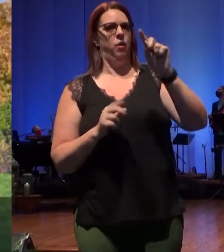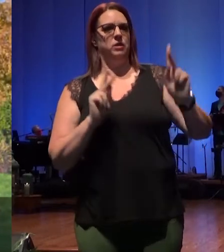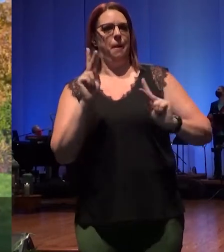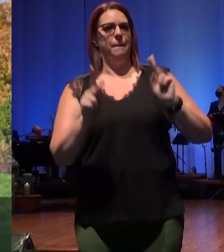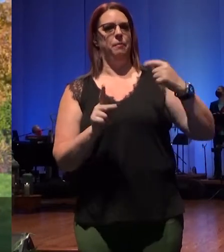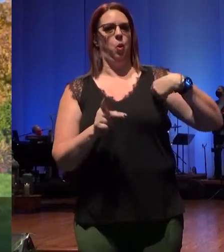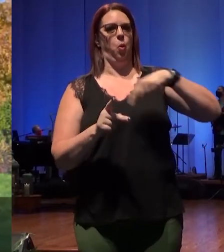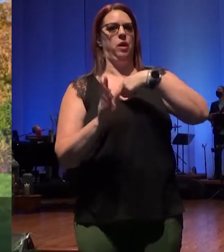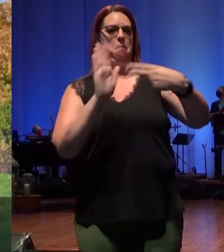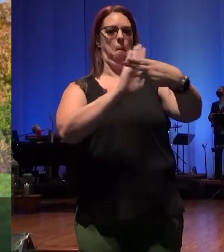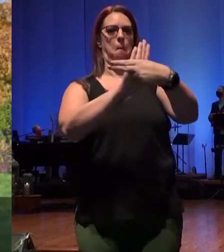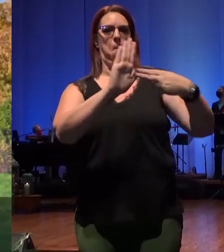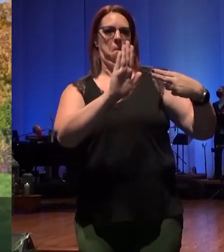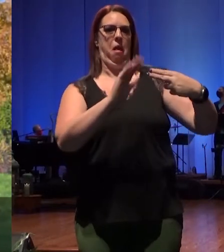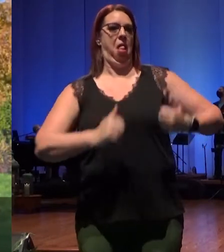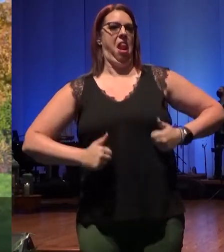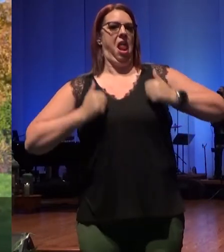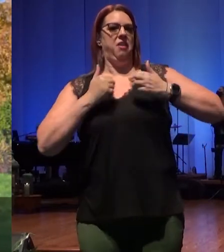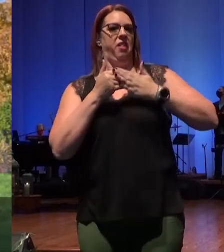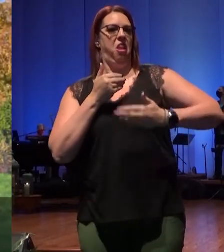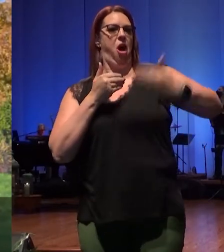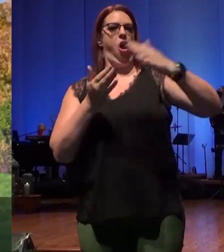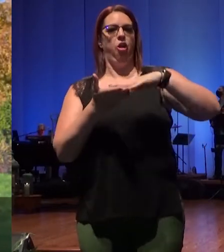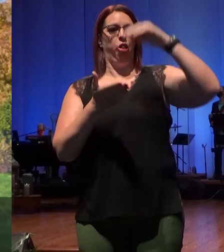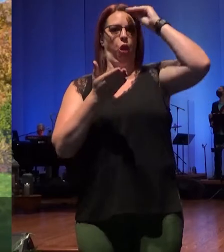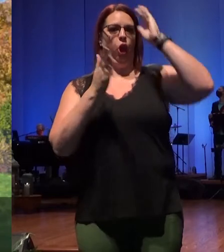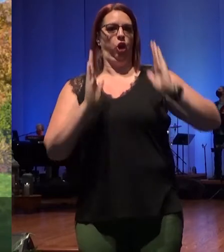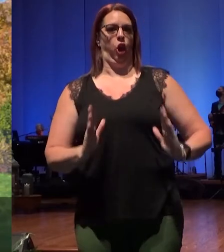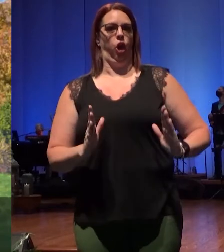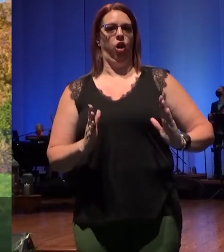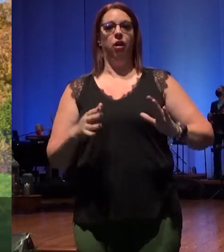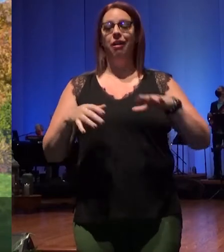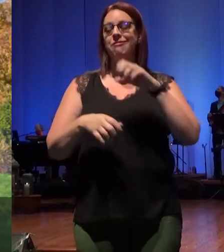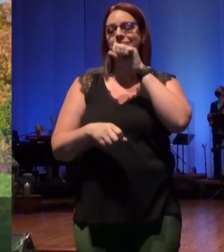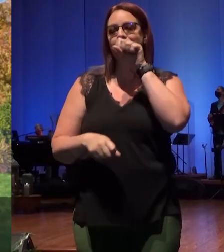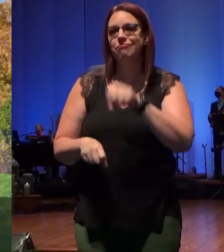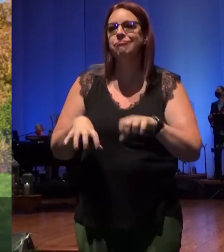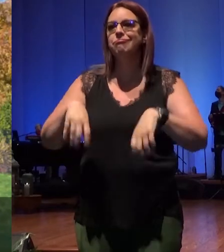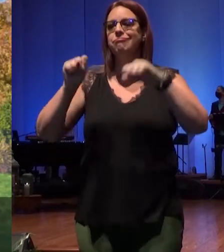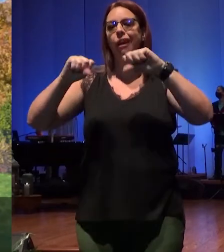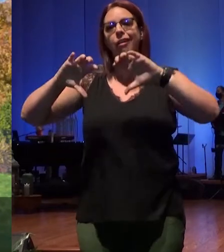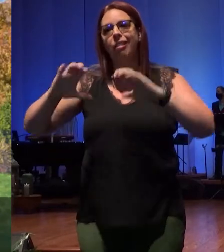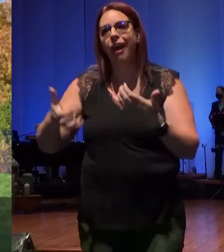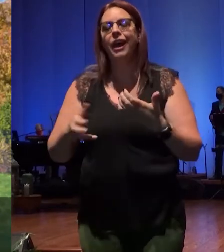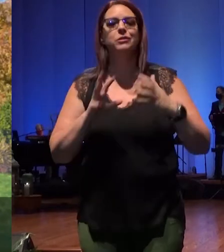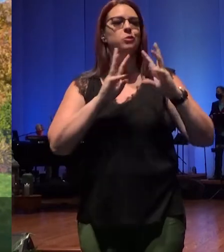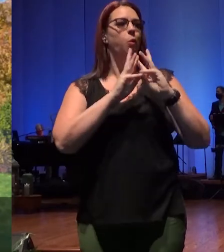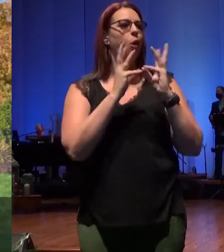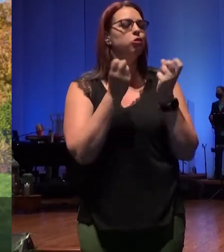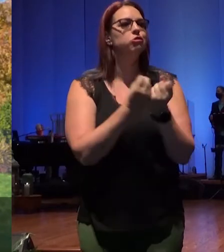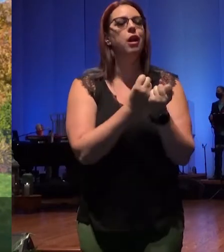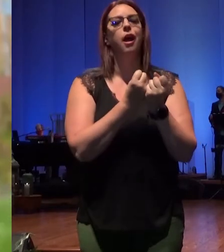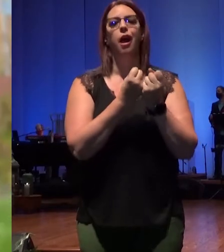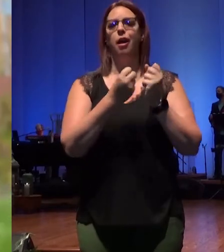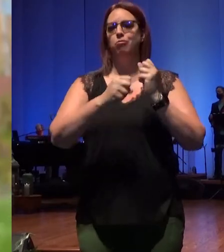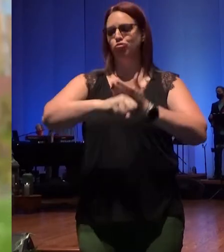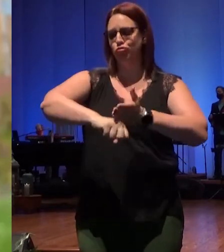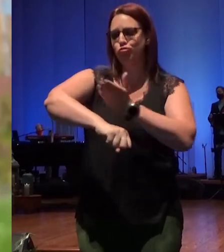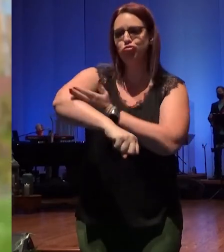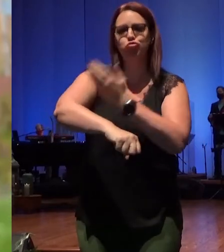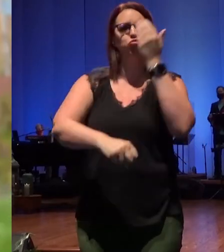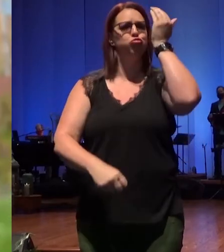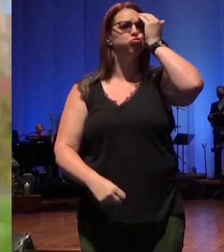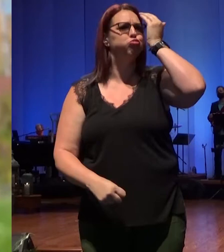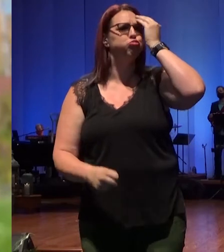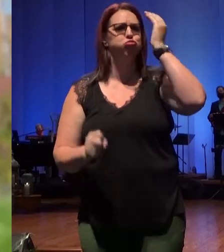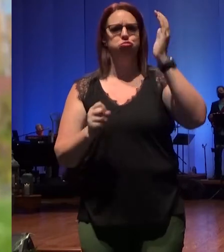as a lifelong learner. You love to take classes and workshops where you can grow your consciousness,